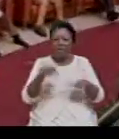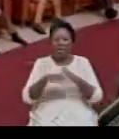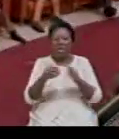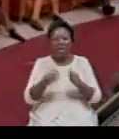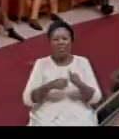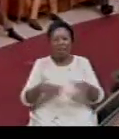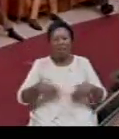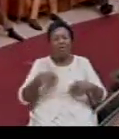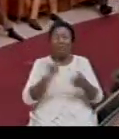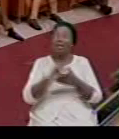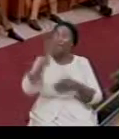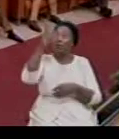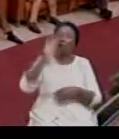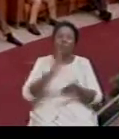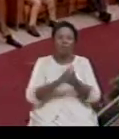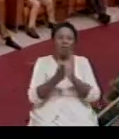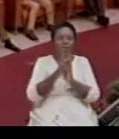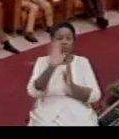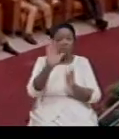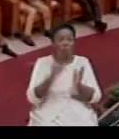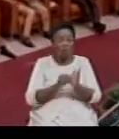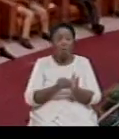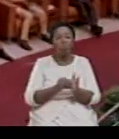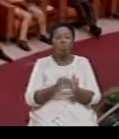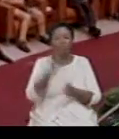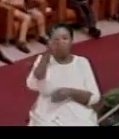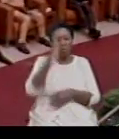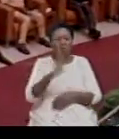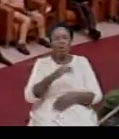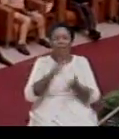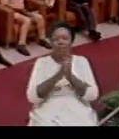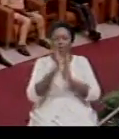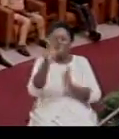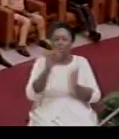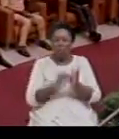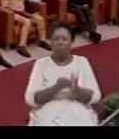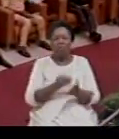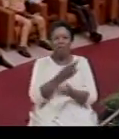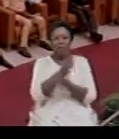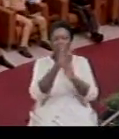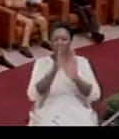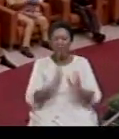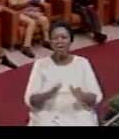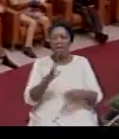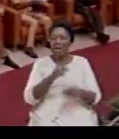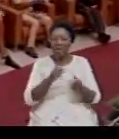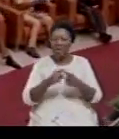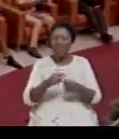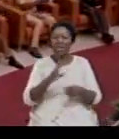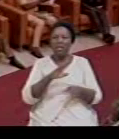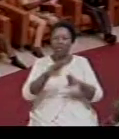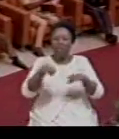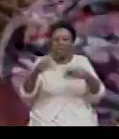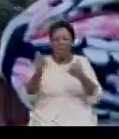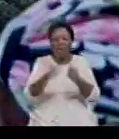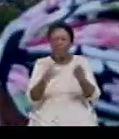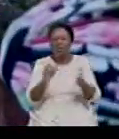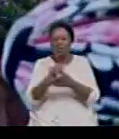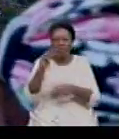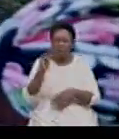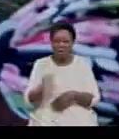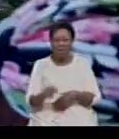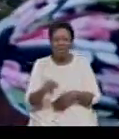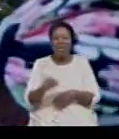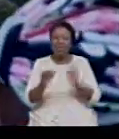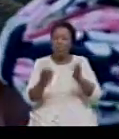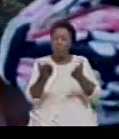become your God. He'll become your Redeemer. And at the sacrifice of the Lord Jesus Christ will avail for you. Where